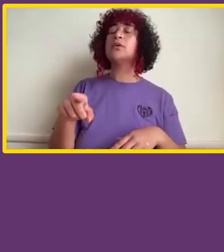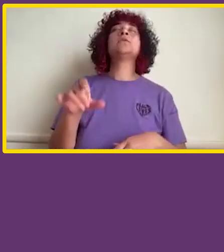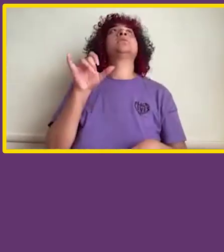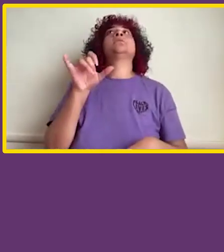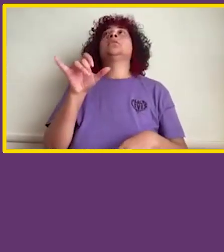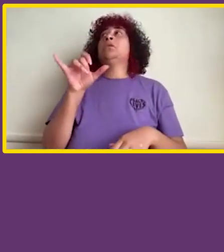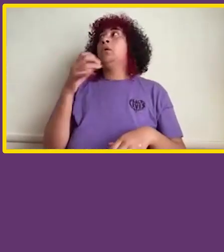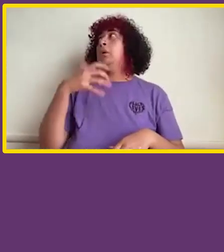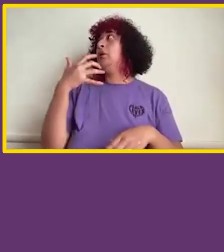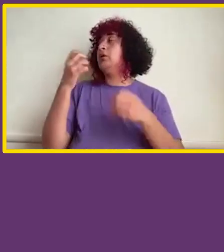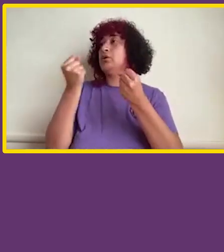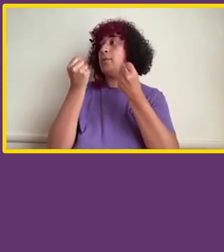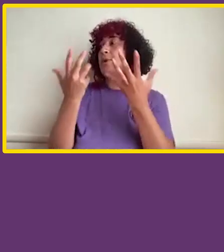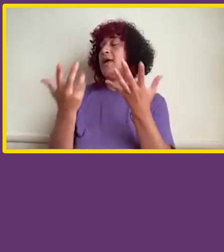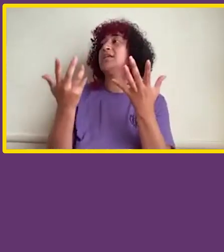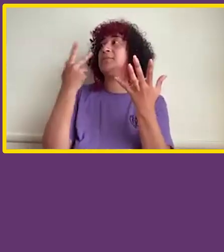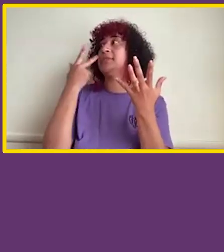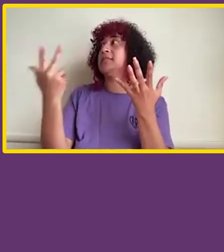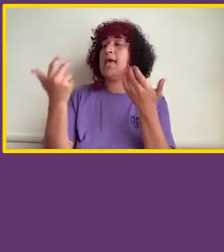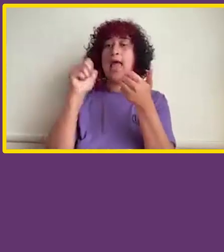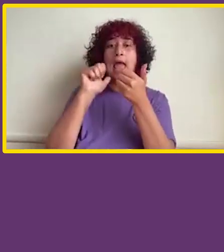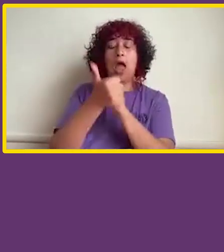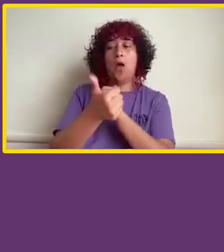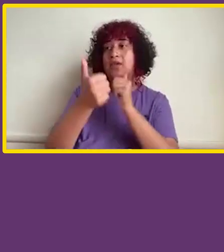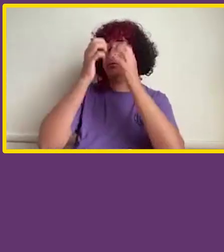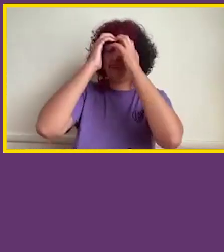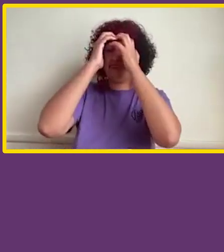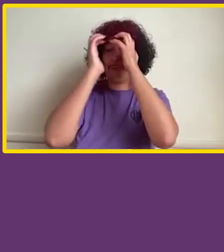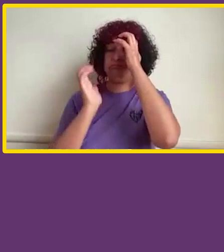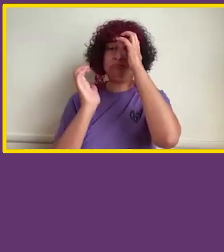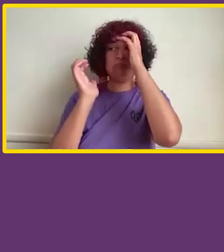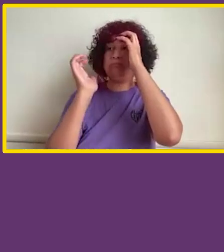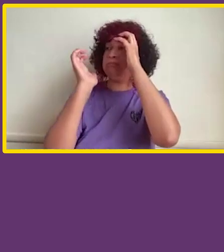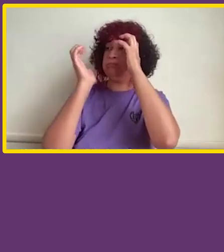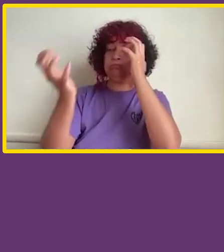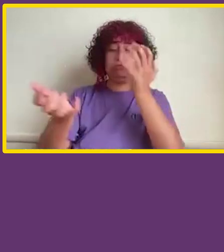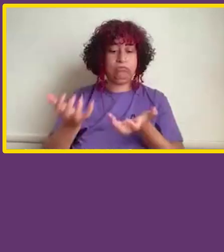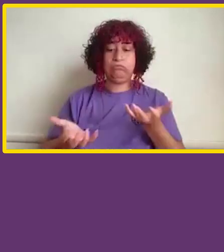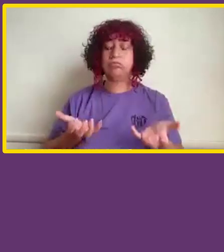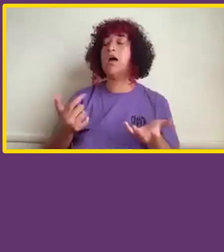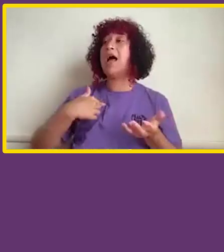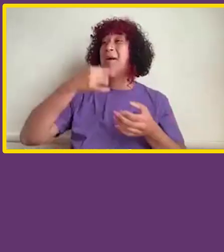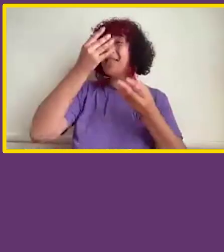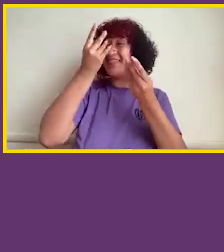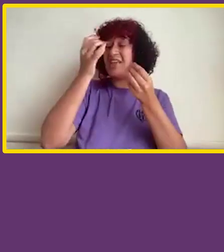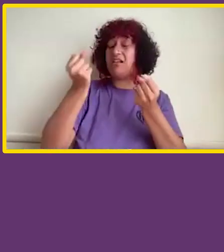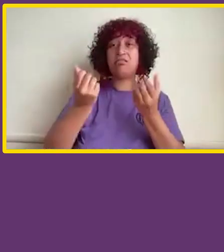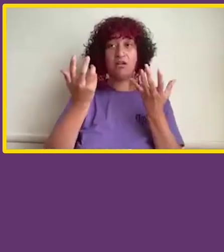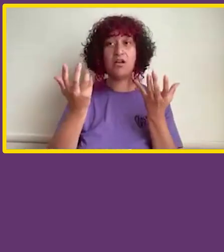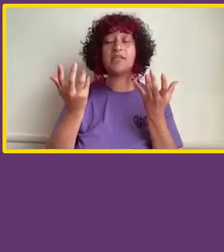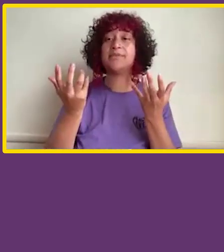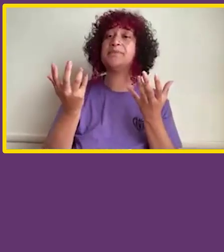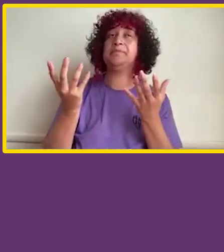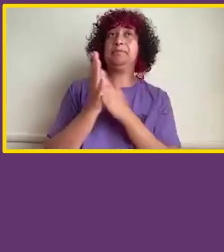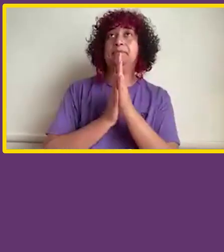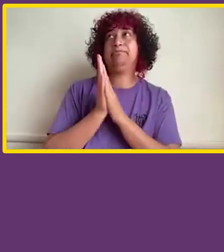own brain. So, I think that, I'm thinking a lot, especially to even the